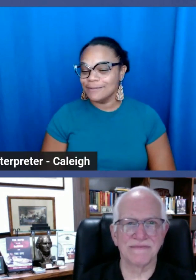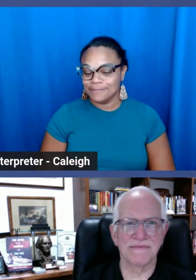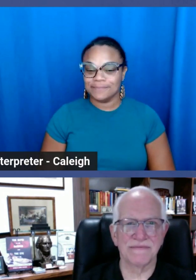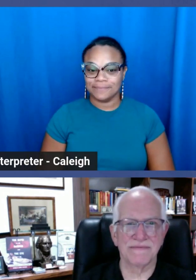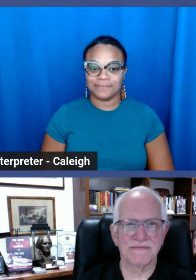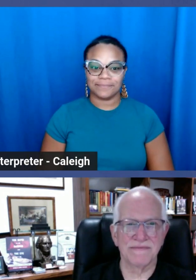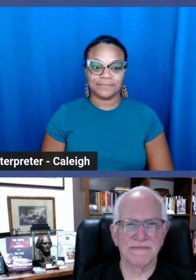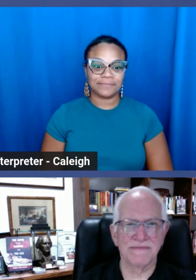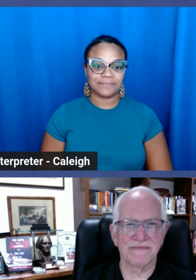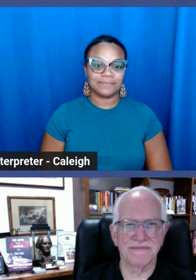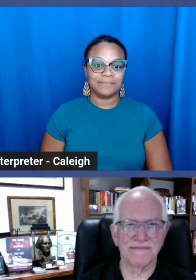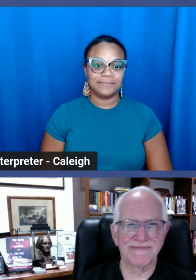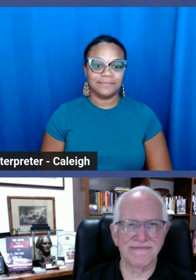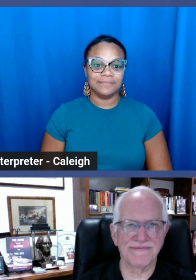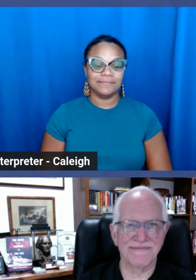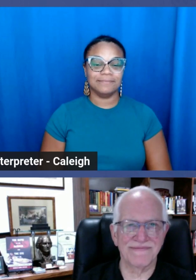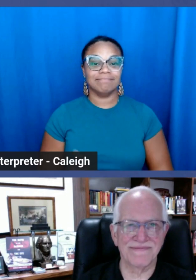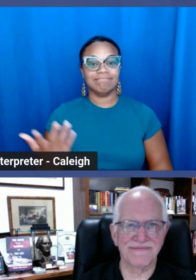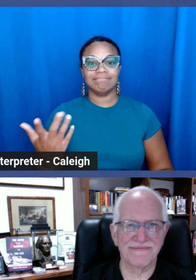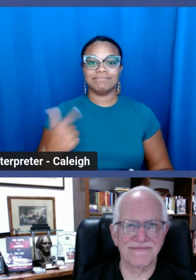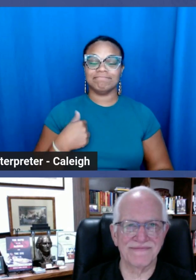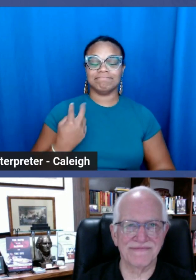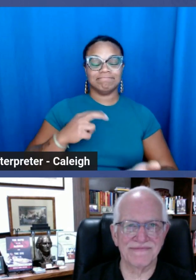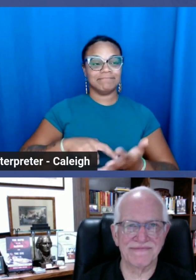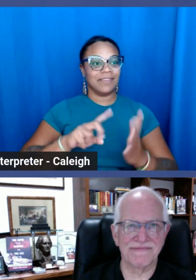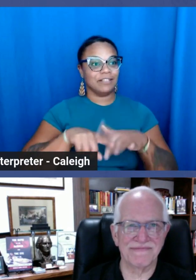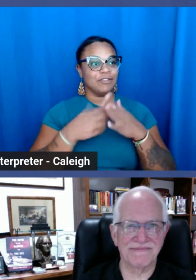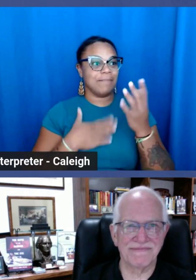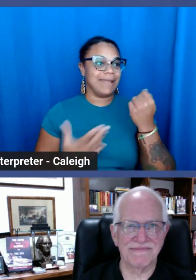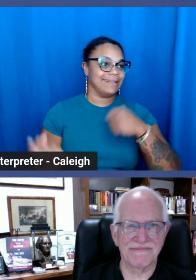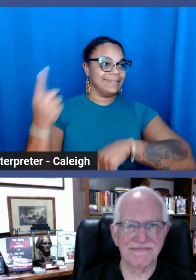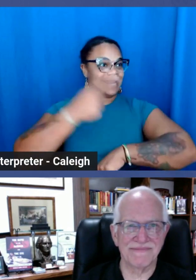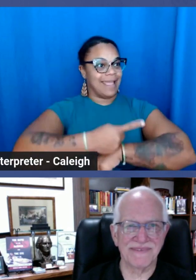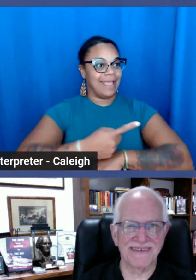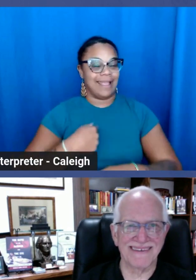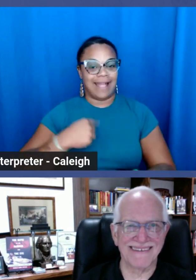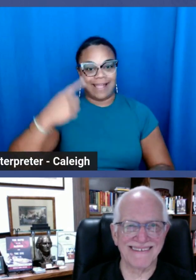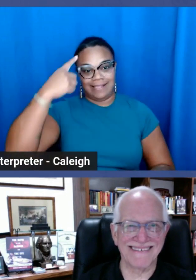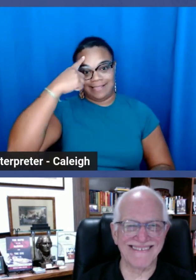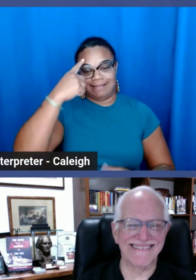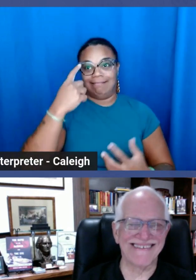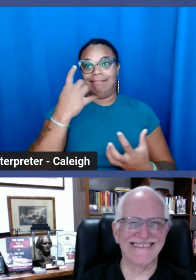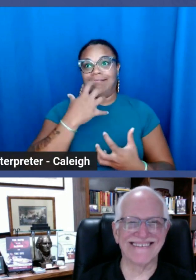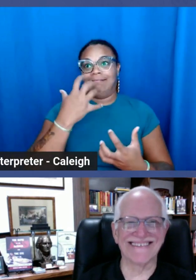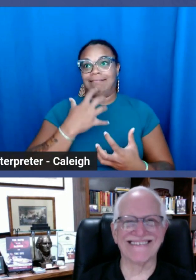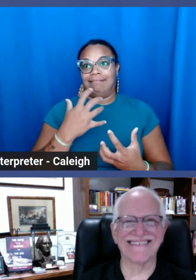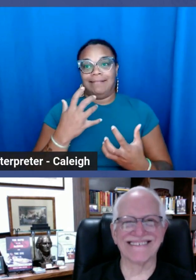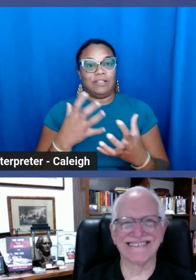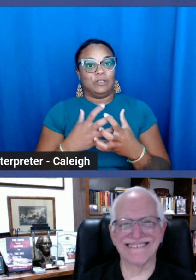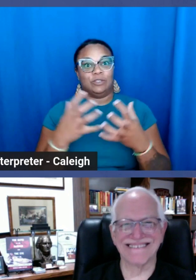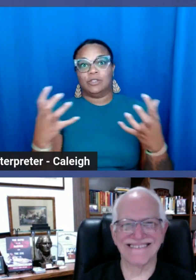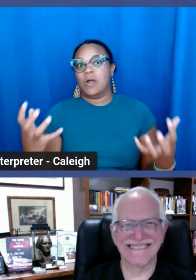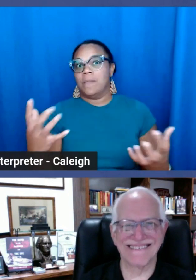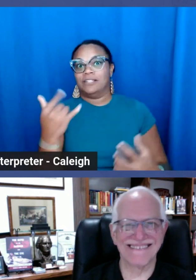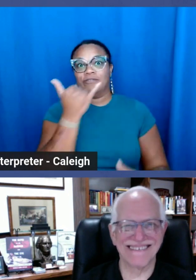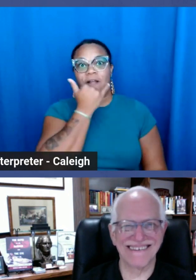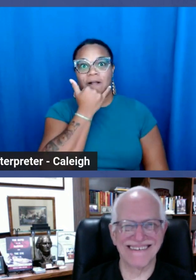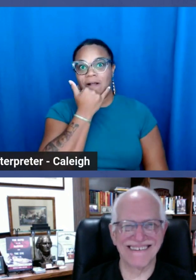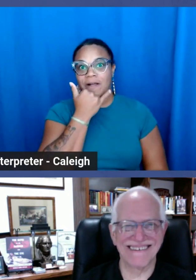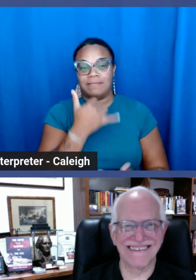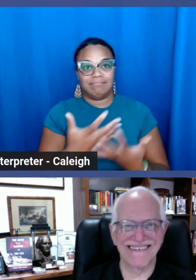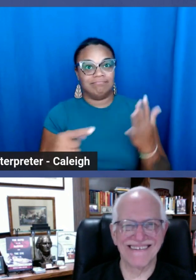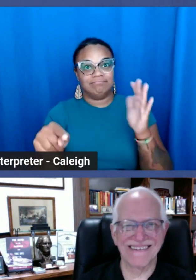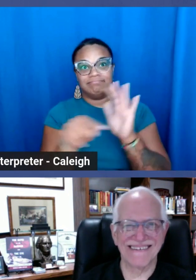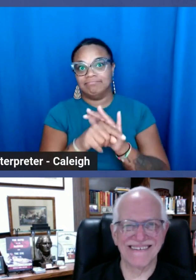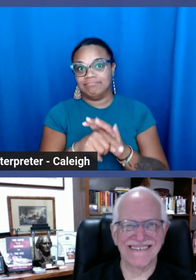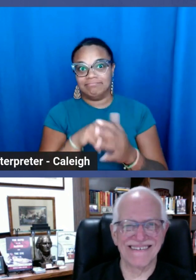I start my day and I think, oh my God, there's so much wrong, I can think